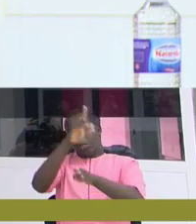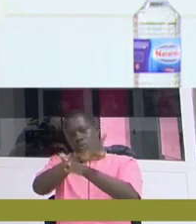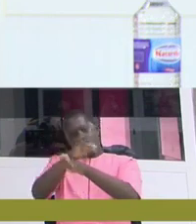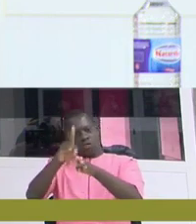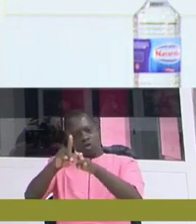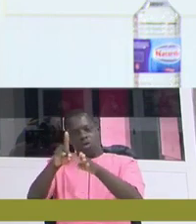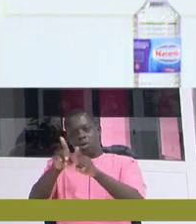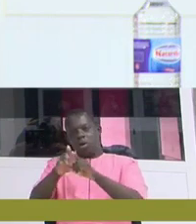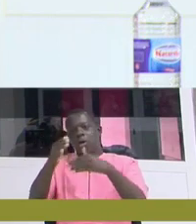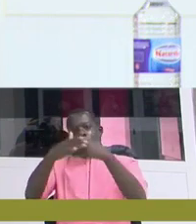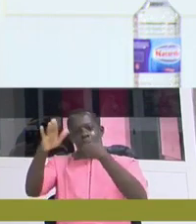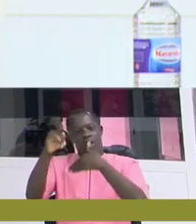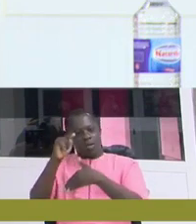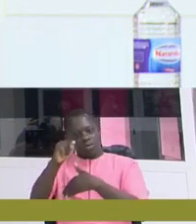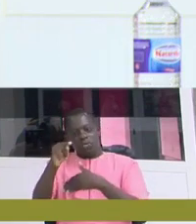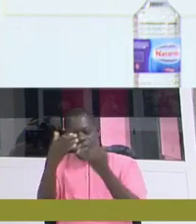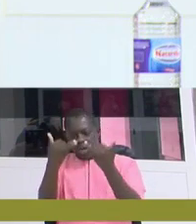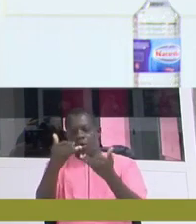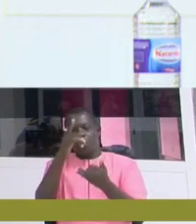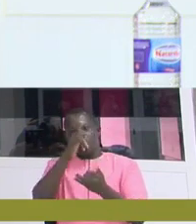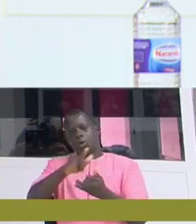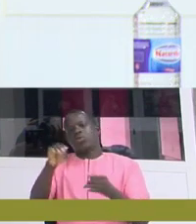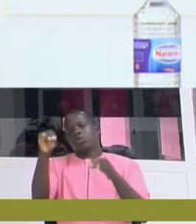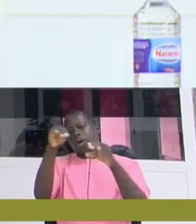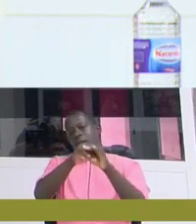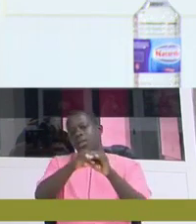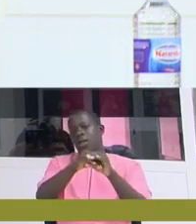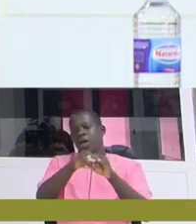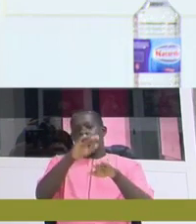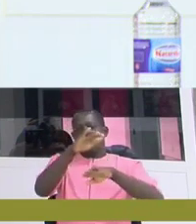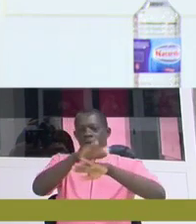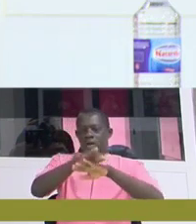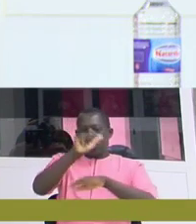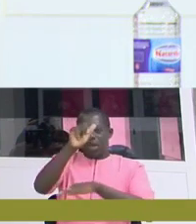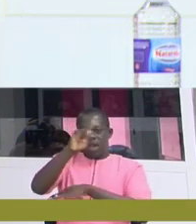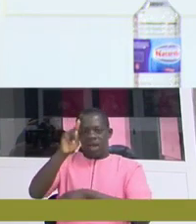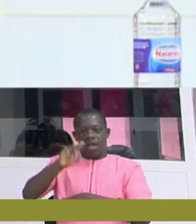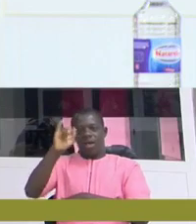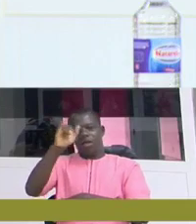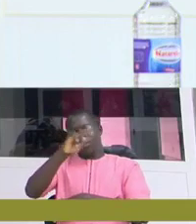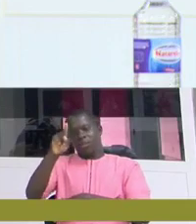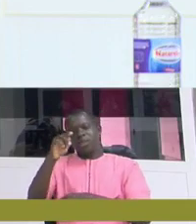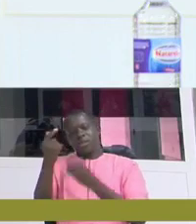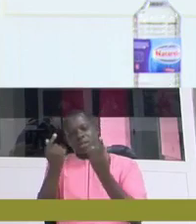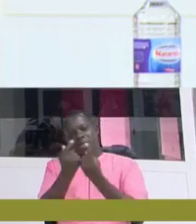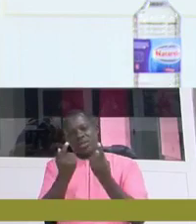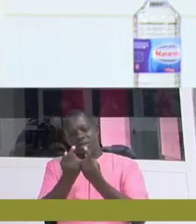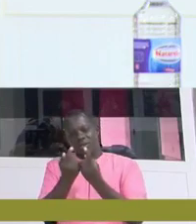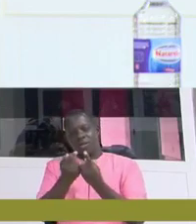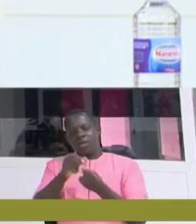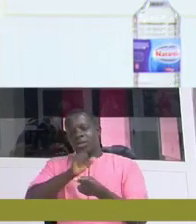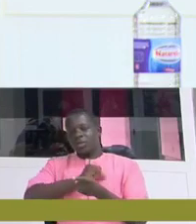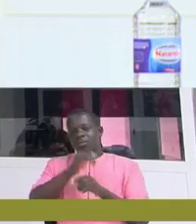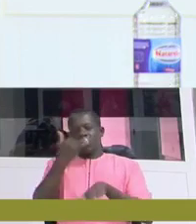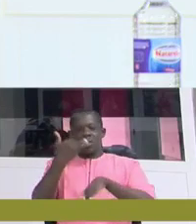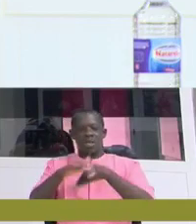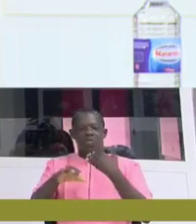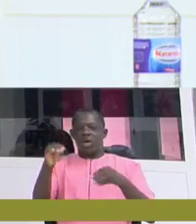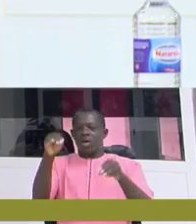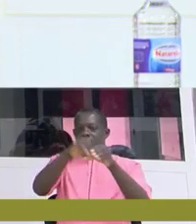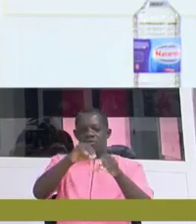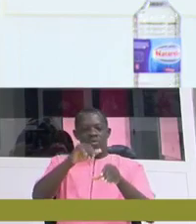asisila programo kono. You cannot get close to Assisi's program. He said to me, I cannot involve myself in